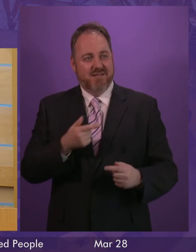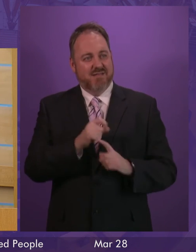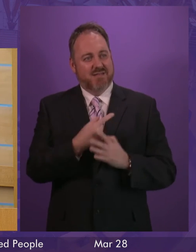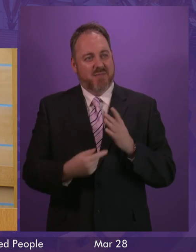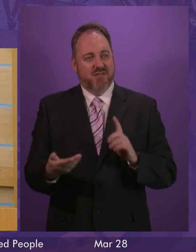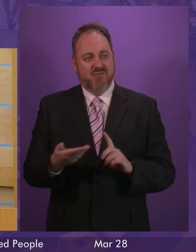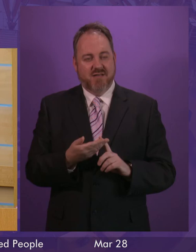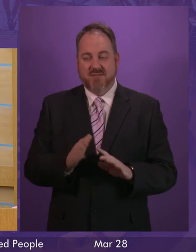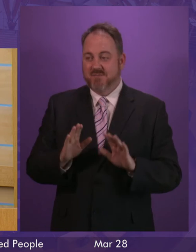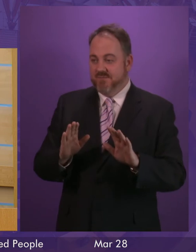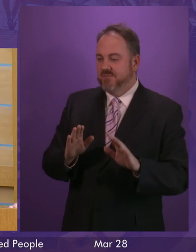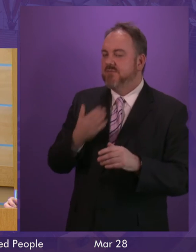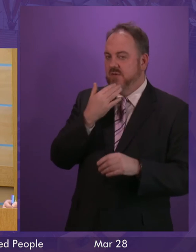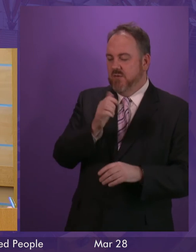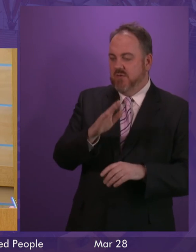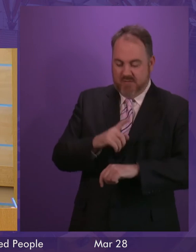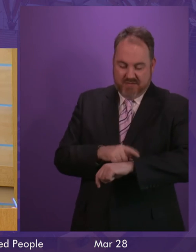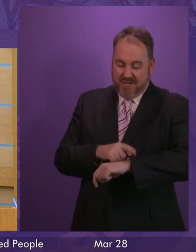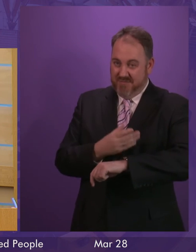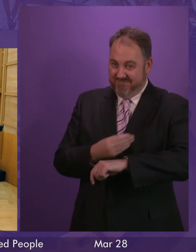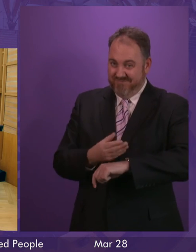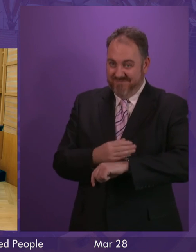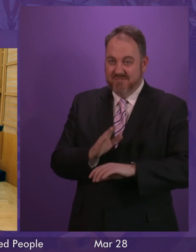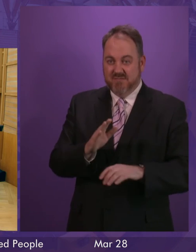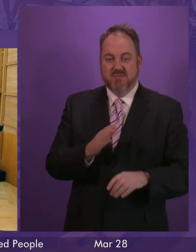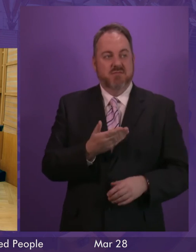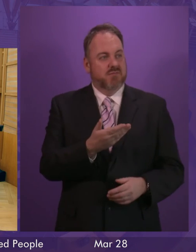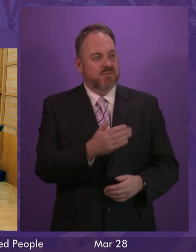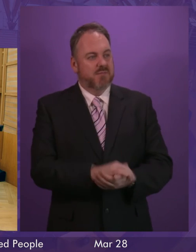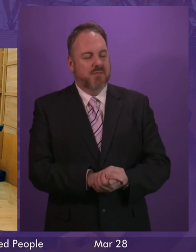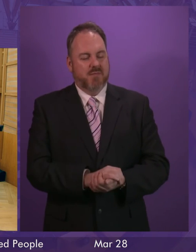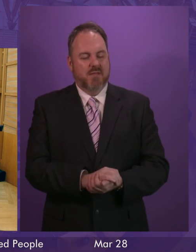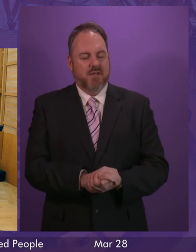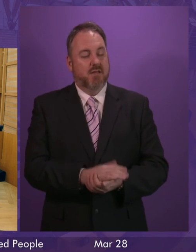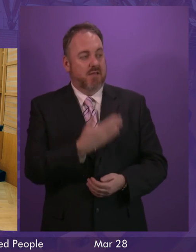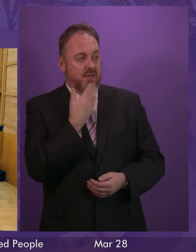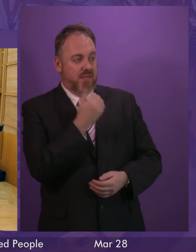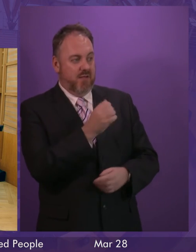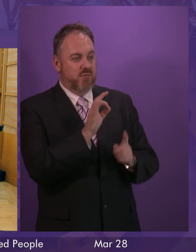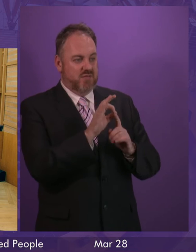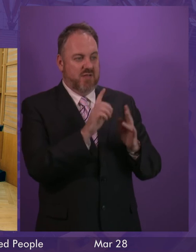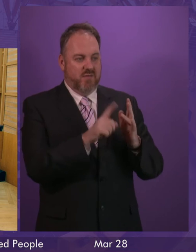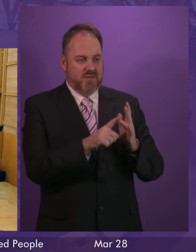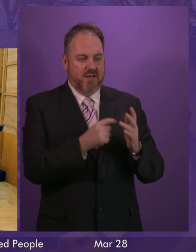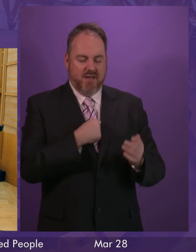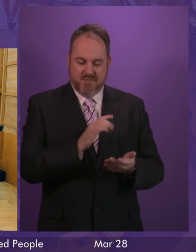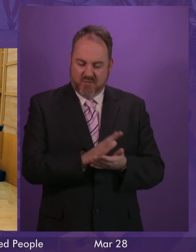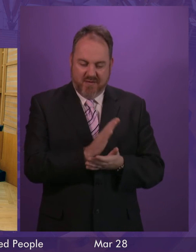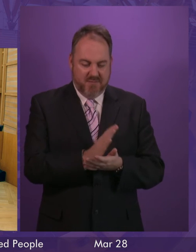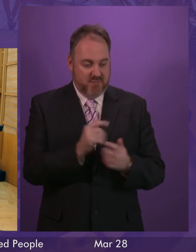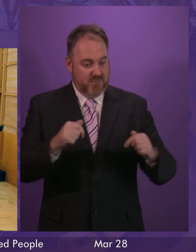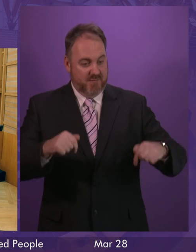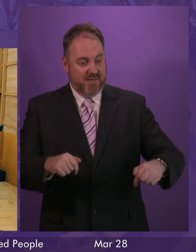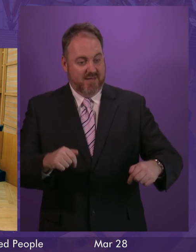Tight timings, please, from Alexander Stewart and then Richard Lyon. Thank you, deputy presiding officer. I'm delighted to take part